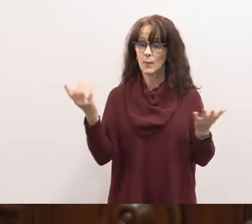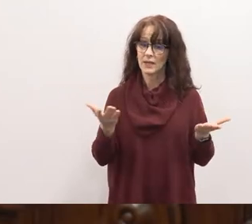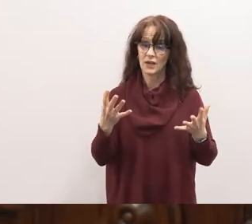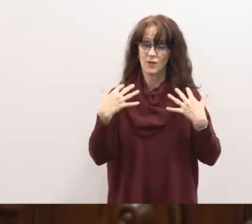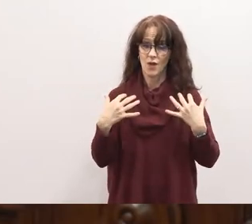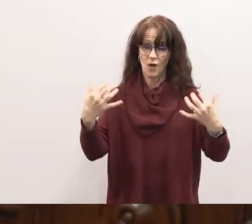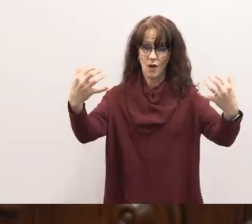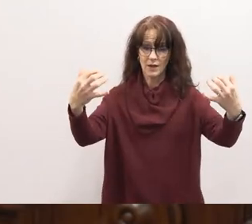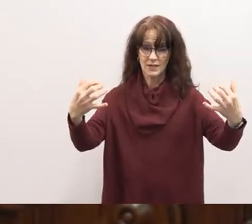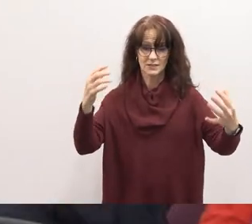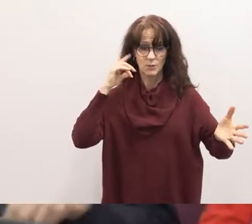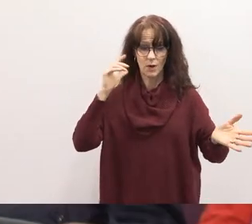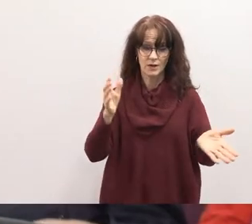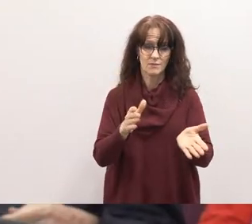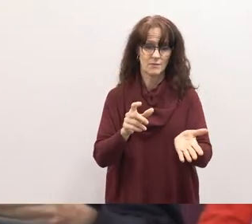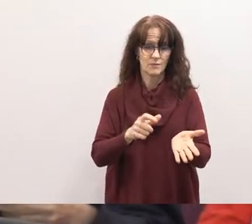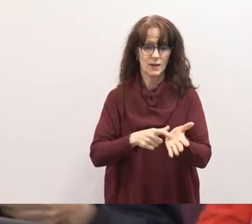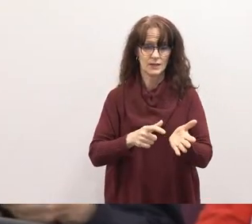like to recognize?